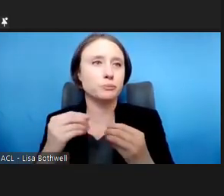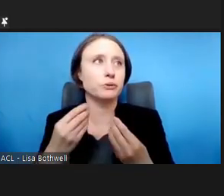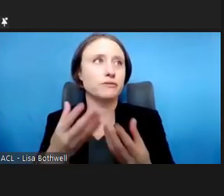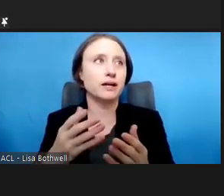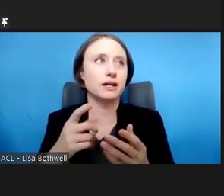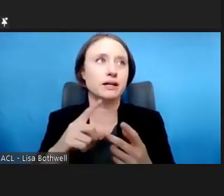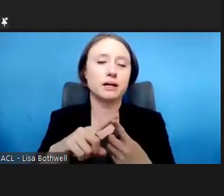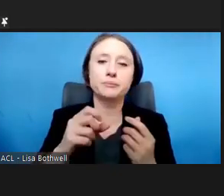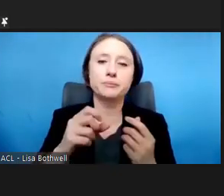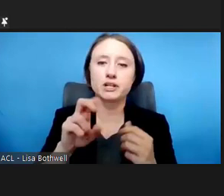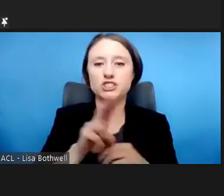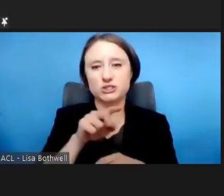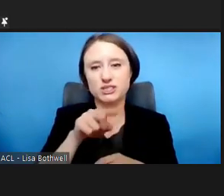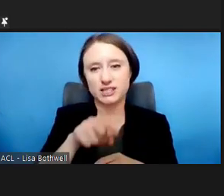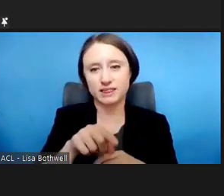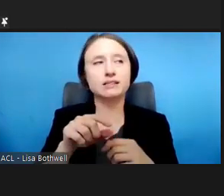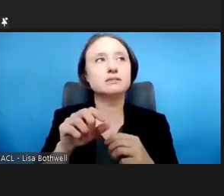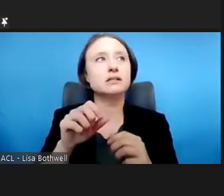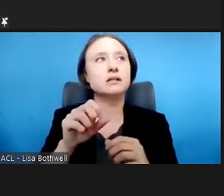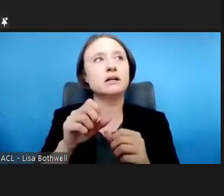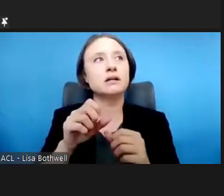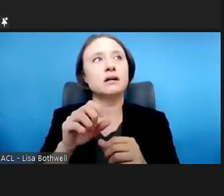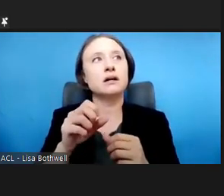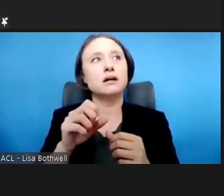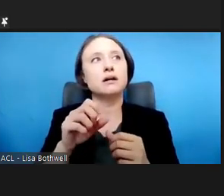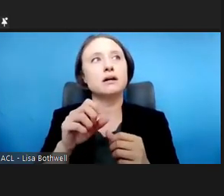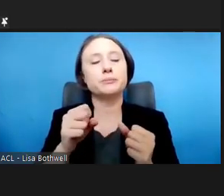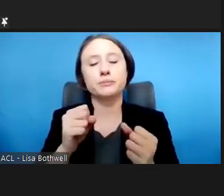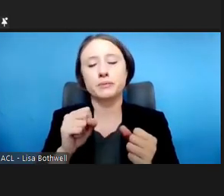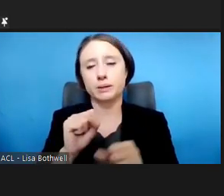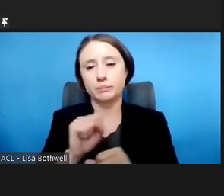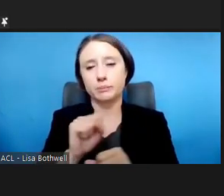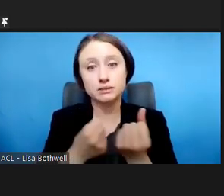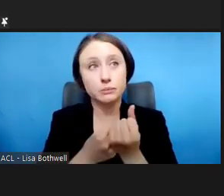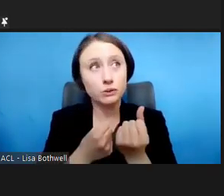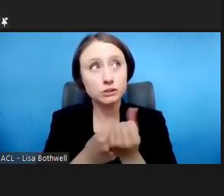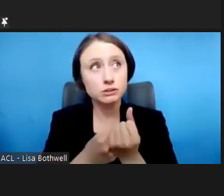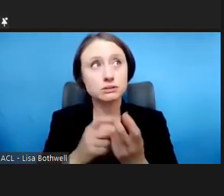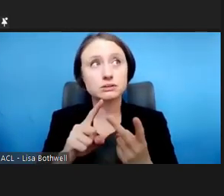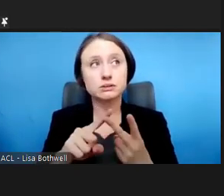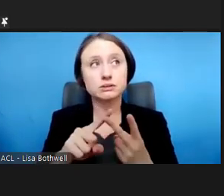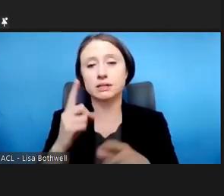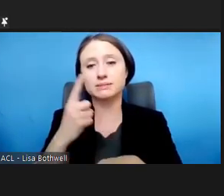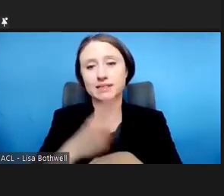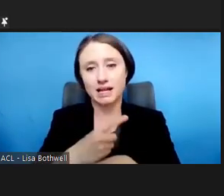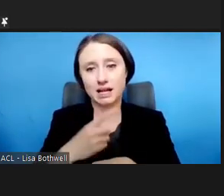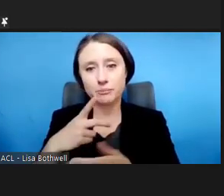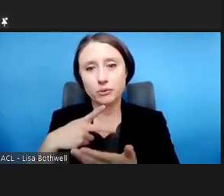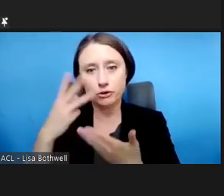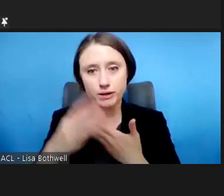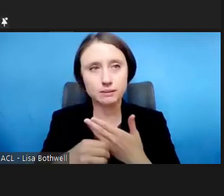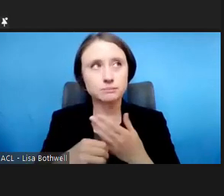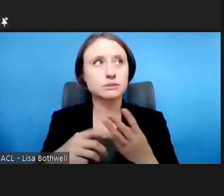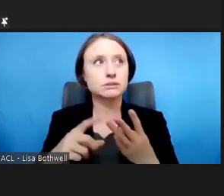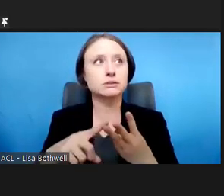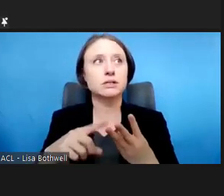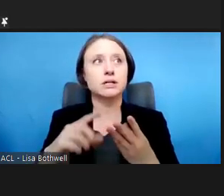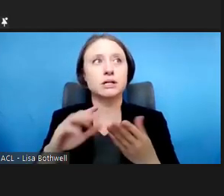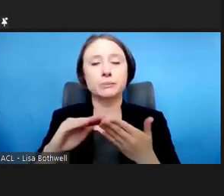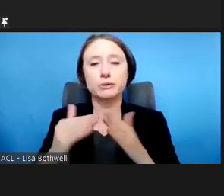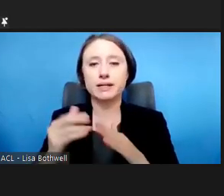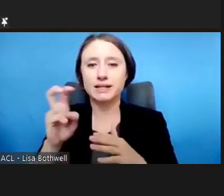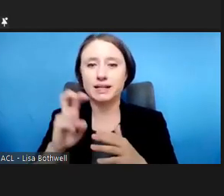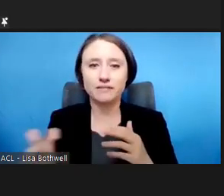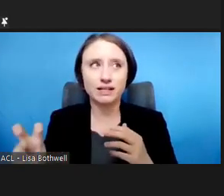or the potential for states to provide and use this type of service for employment